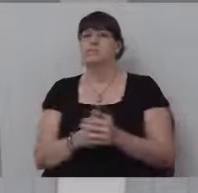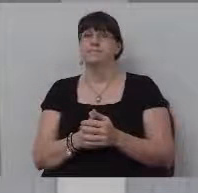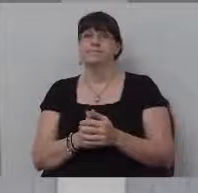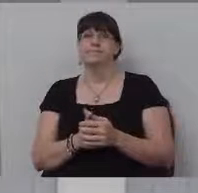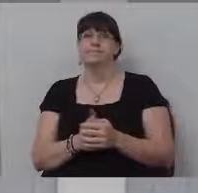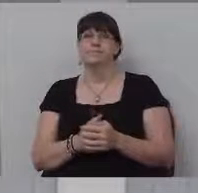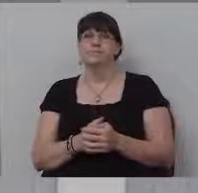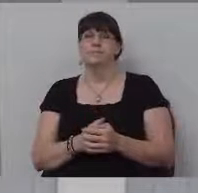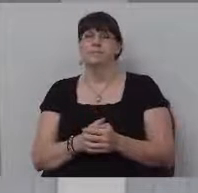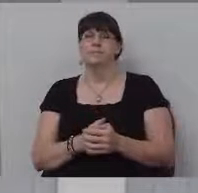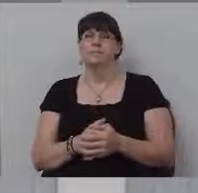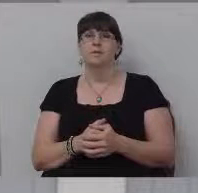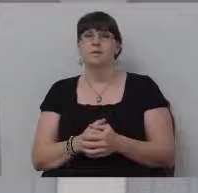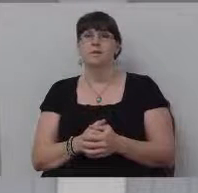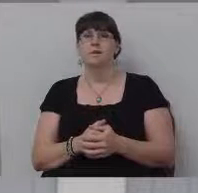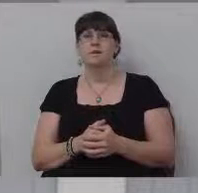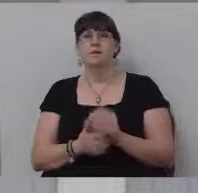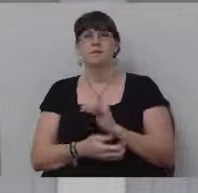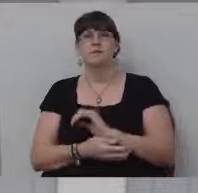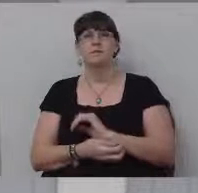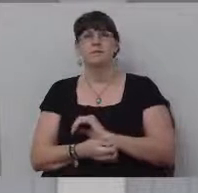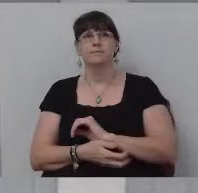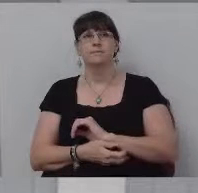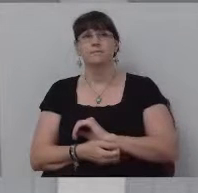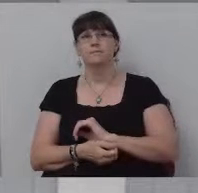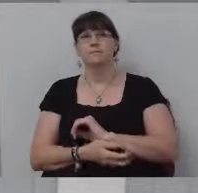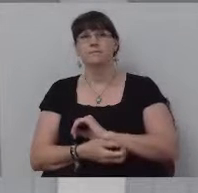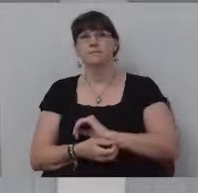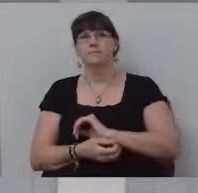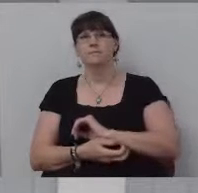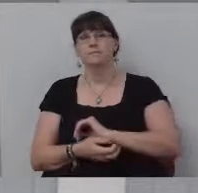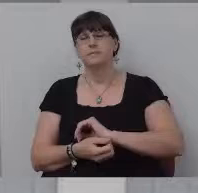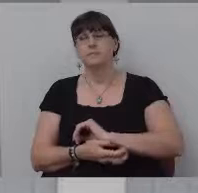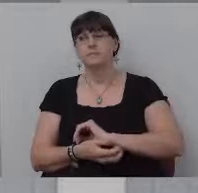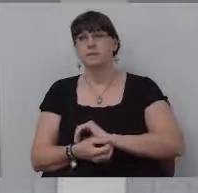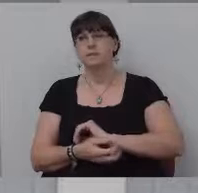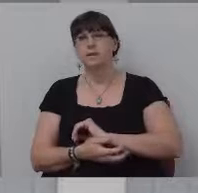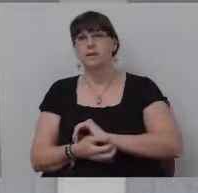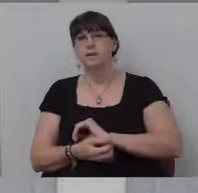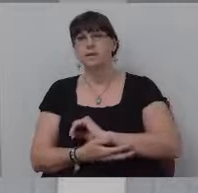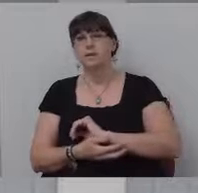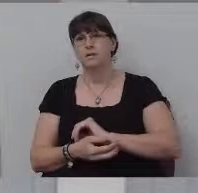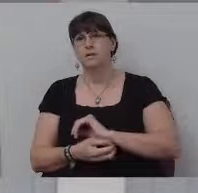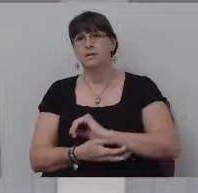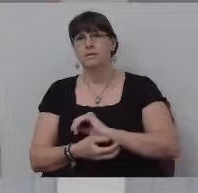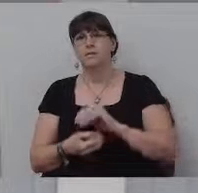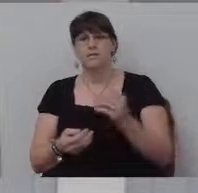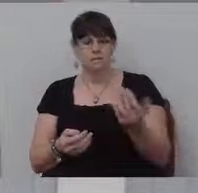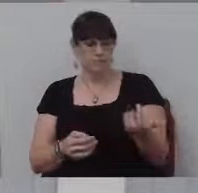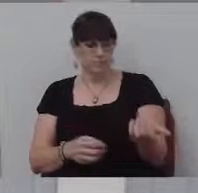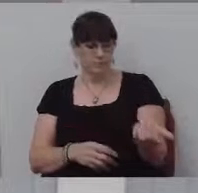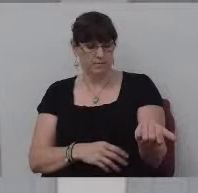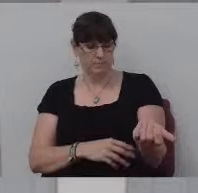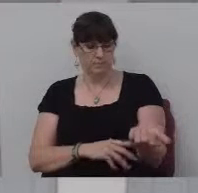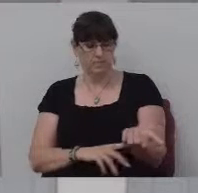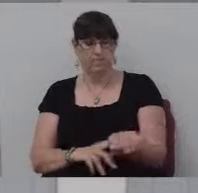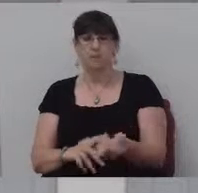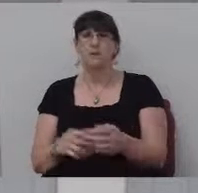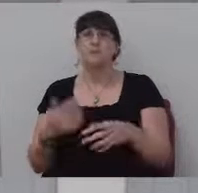So I, I've already gone long enough, I think, so I don't want to go on too much longer in the message this evening, but I want to, I want to just end with, um,